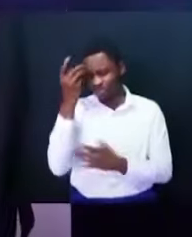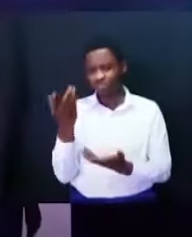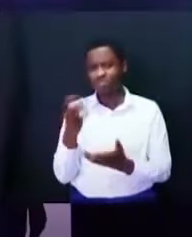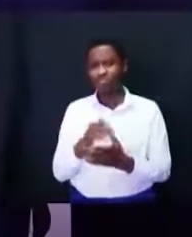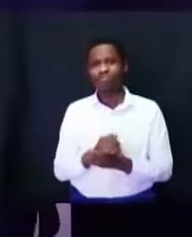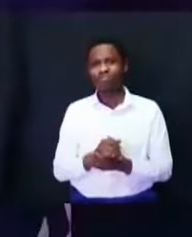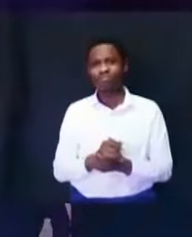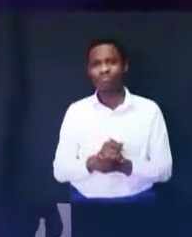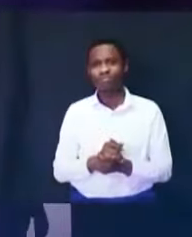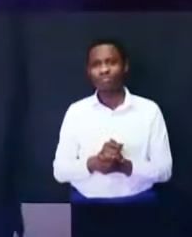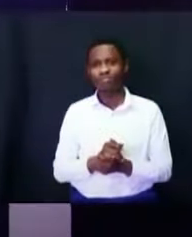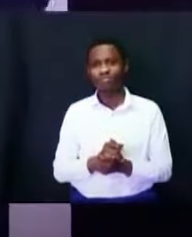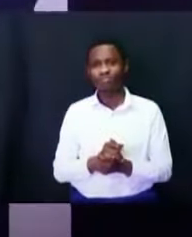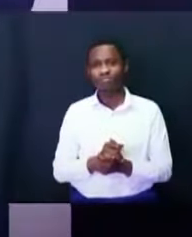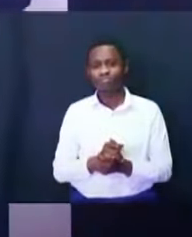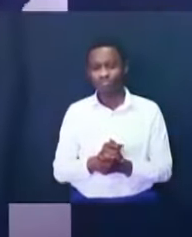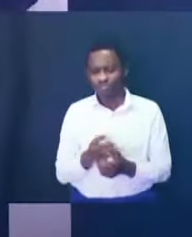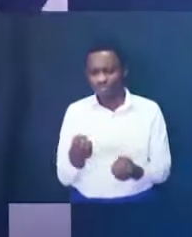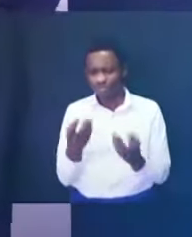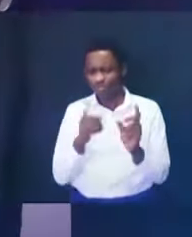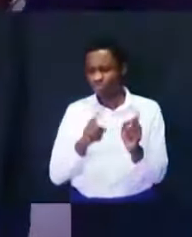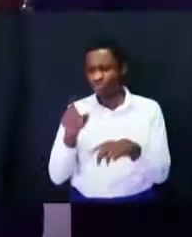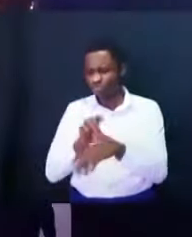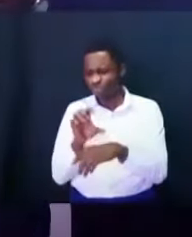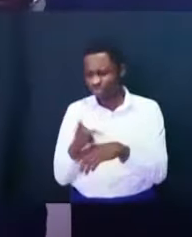many of you have gone to church and you have seen demons teaching